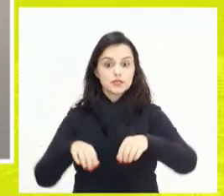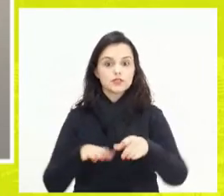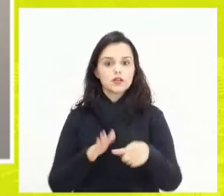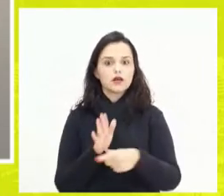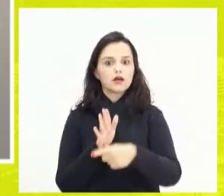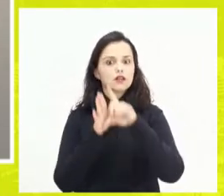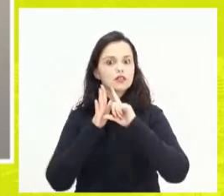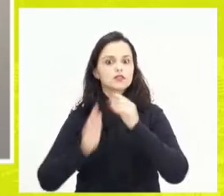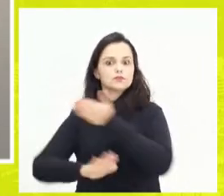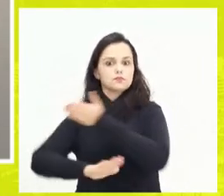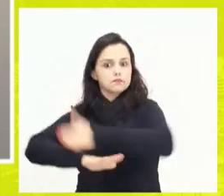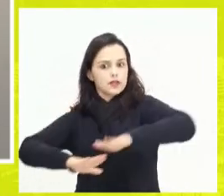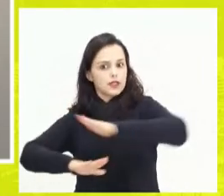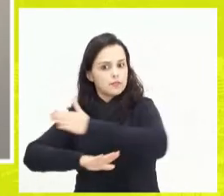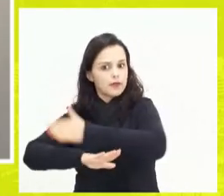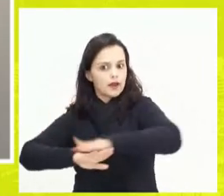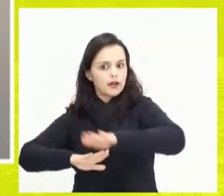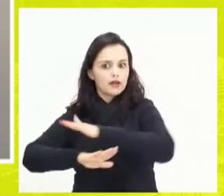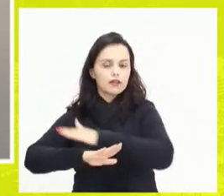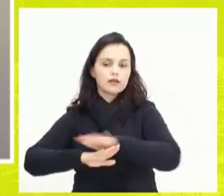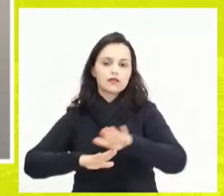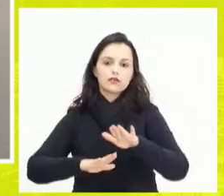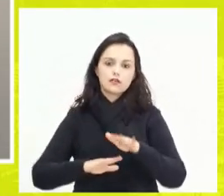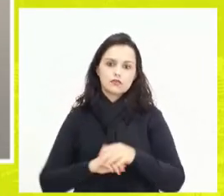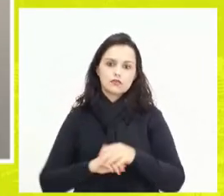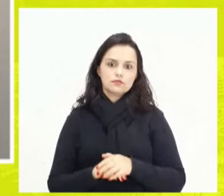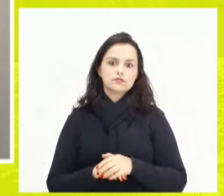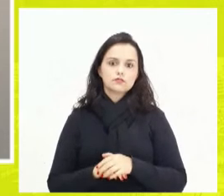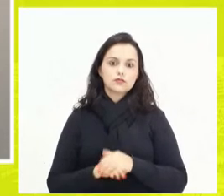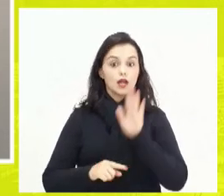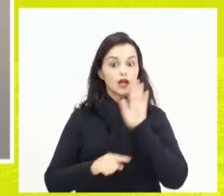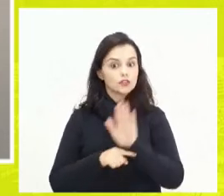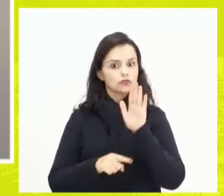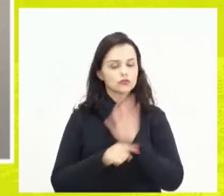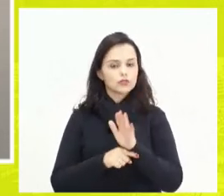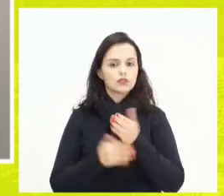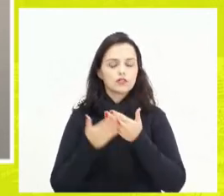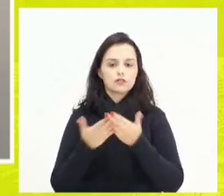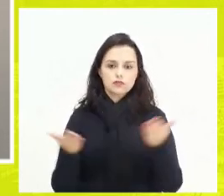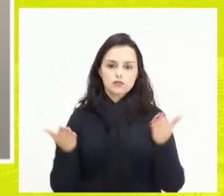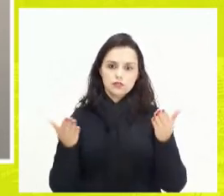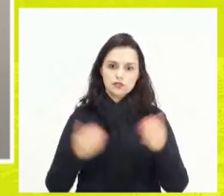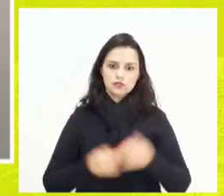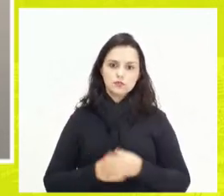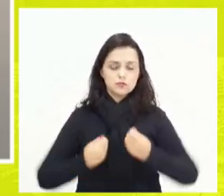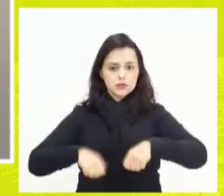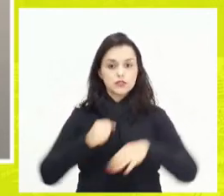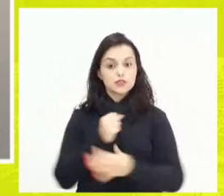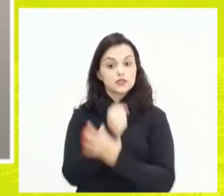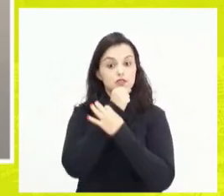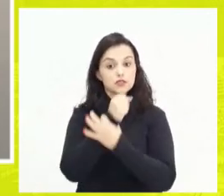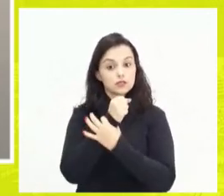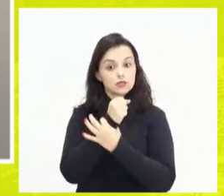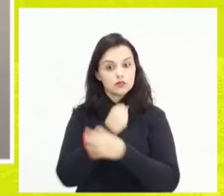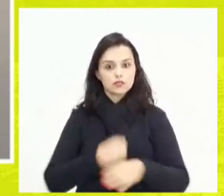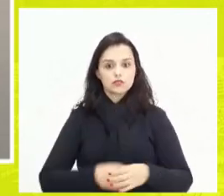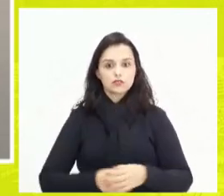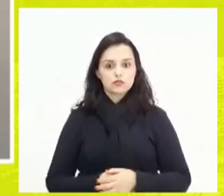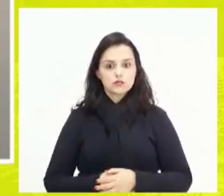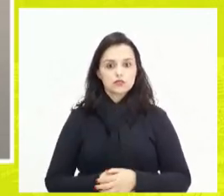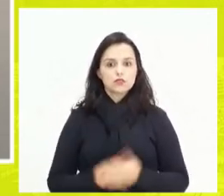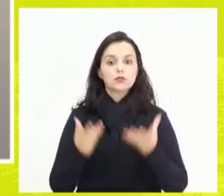of subjects they need to go ready they need to have support they